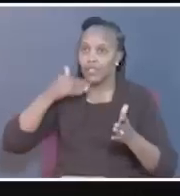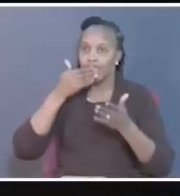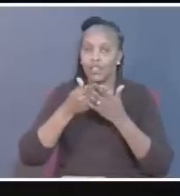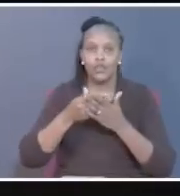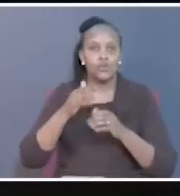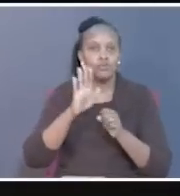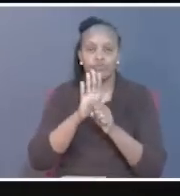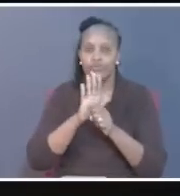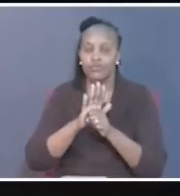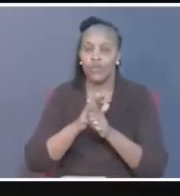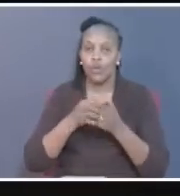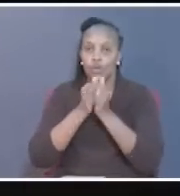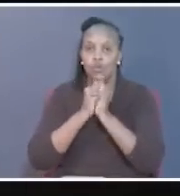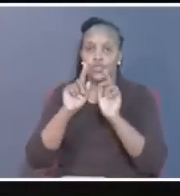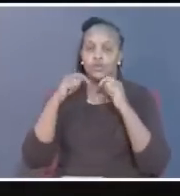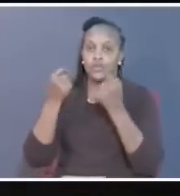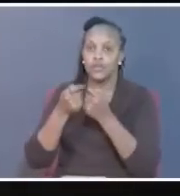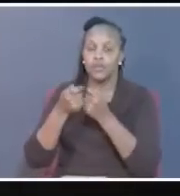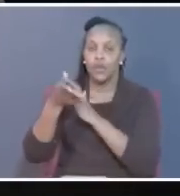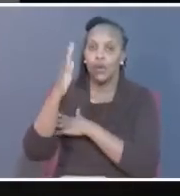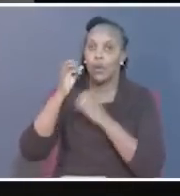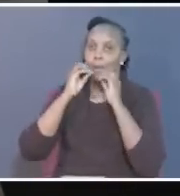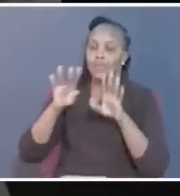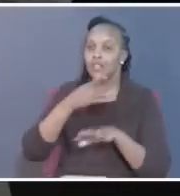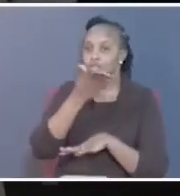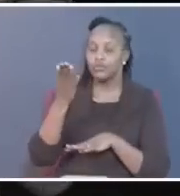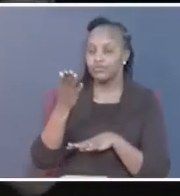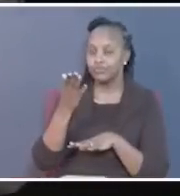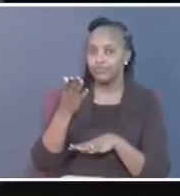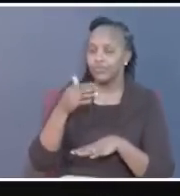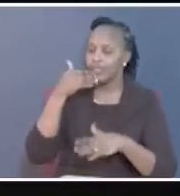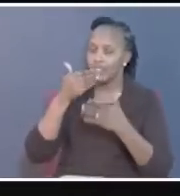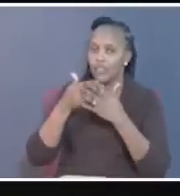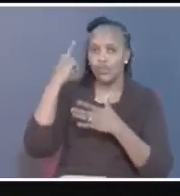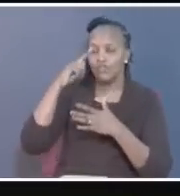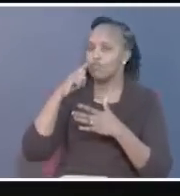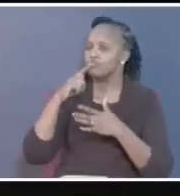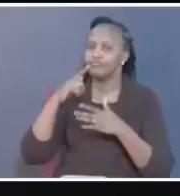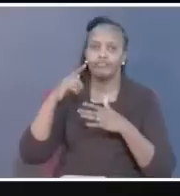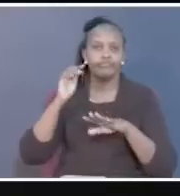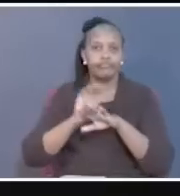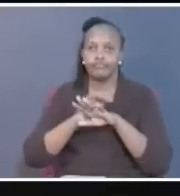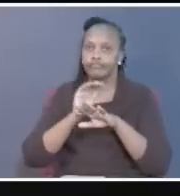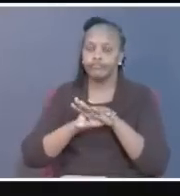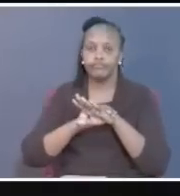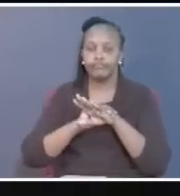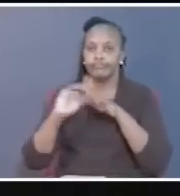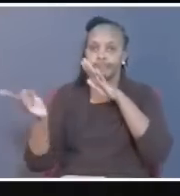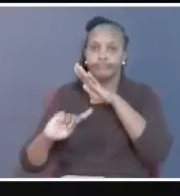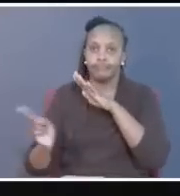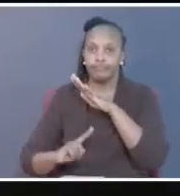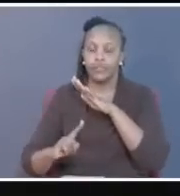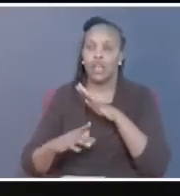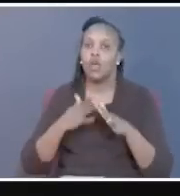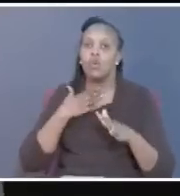Worship team, and God bless you. Thank you for that lovely ministry. And I want to greet us all in the